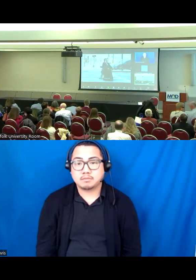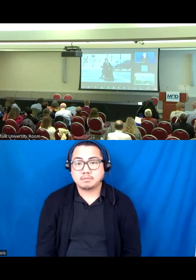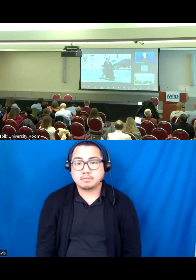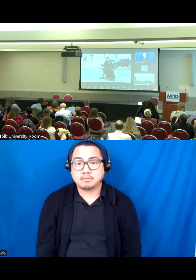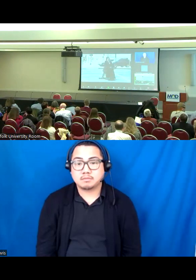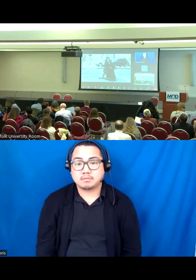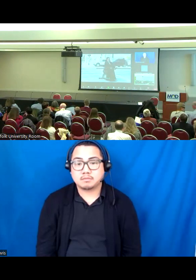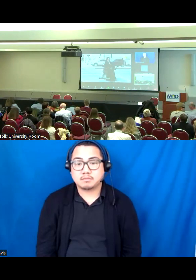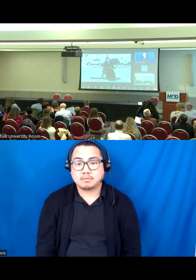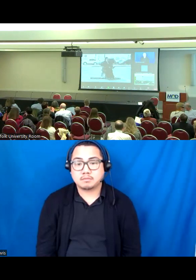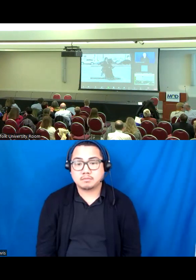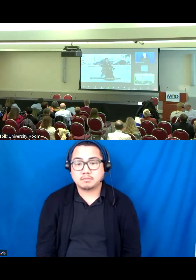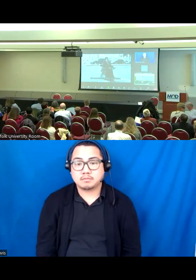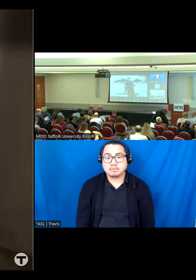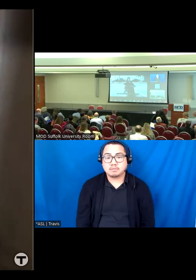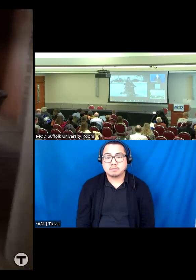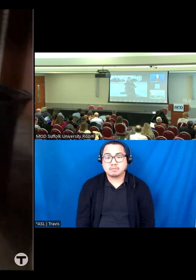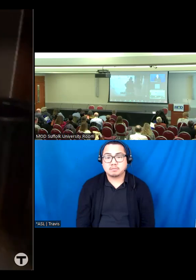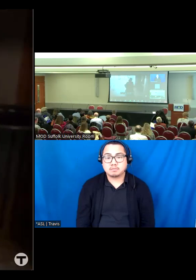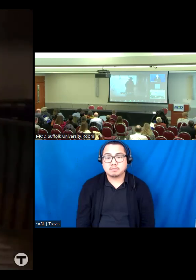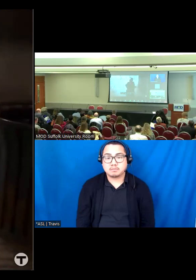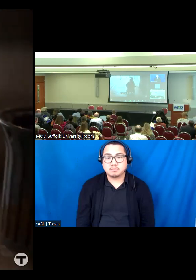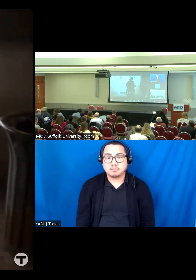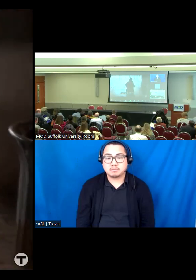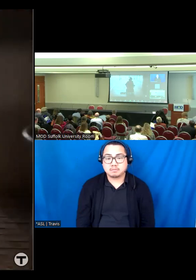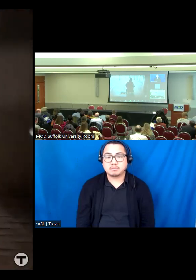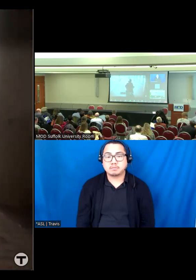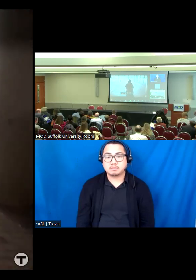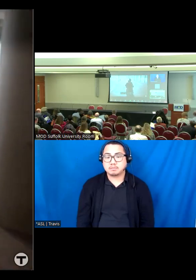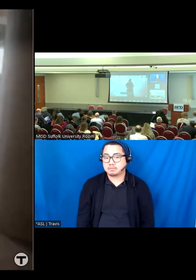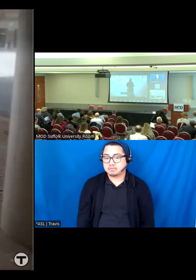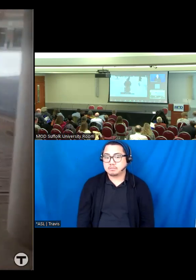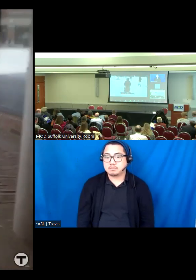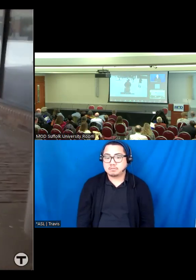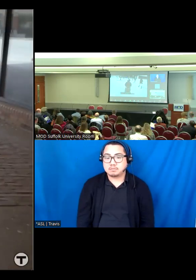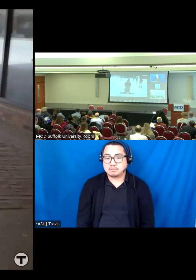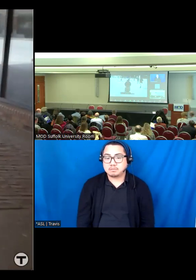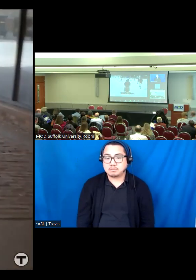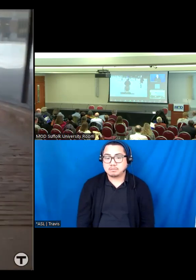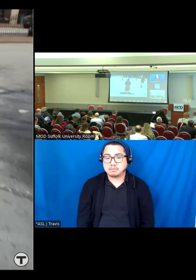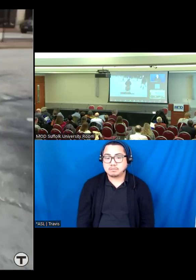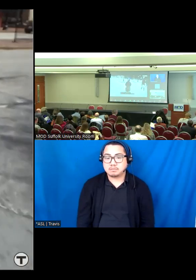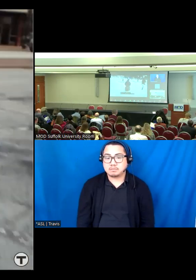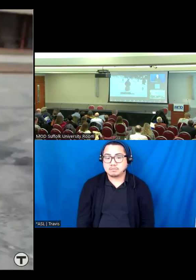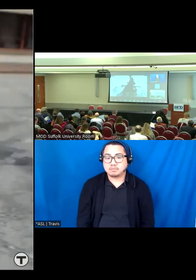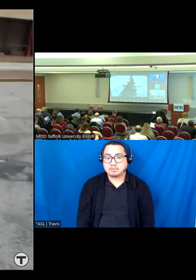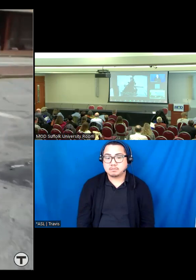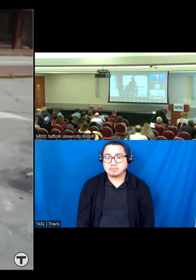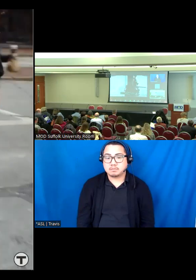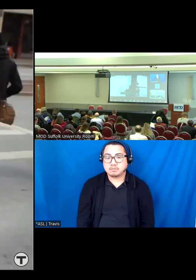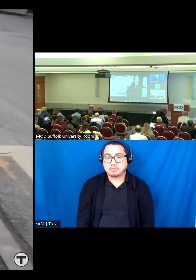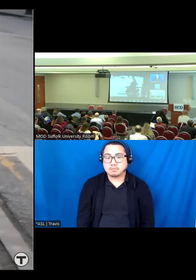It used to take me 2 hours virtually every day to get to work because buses wouldn't